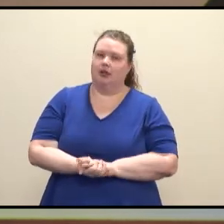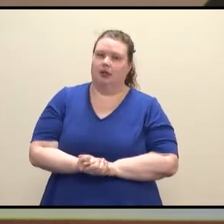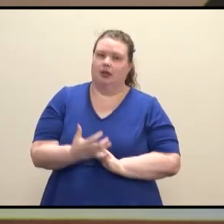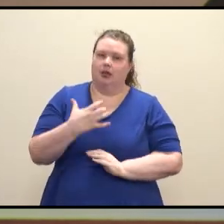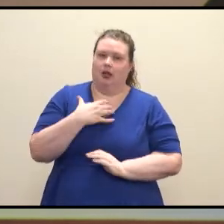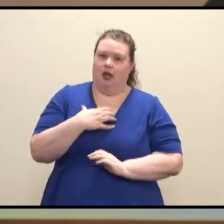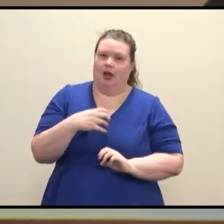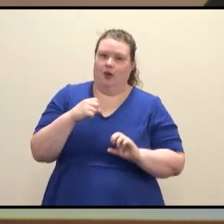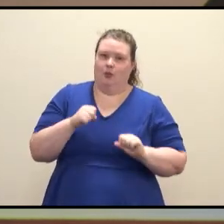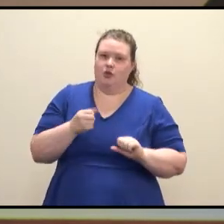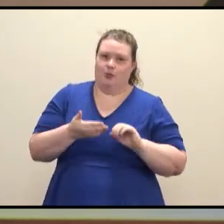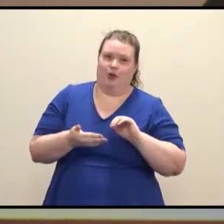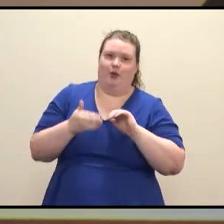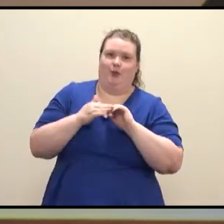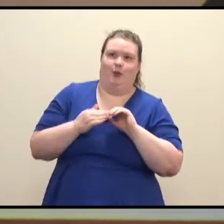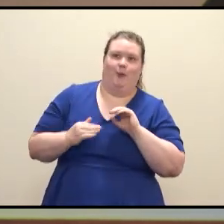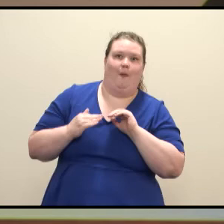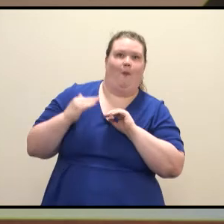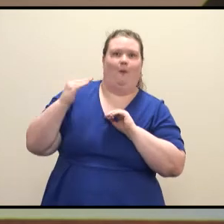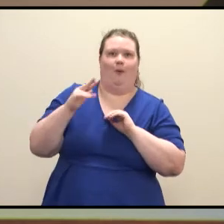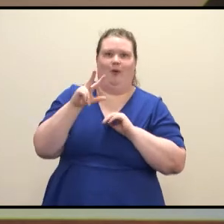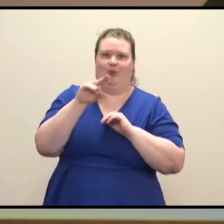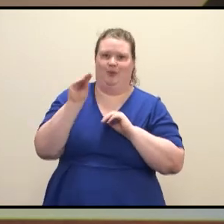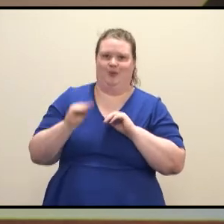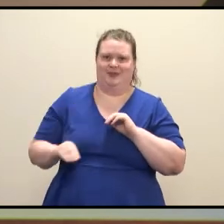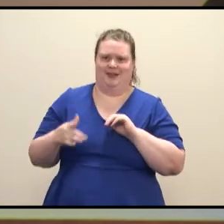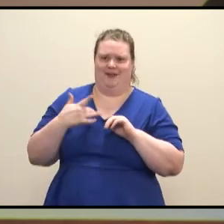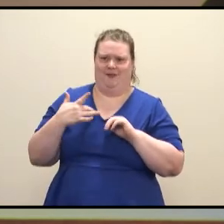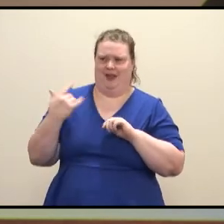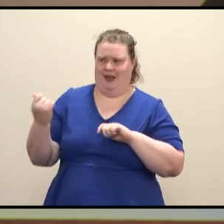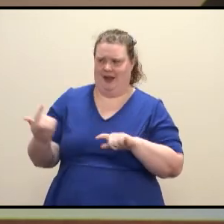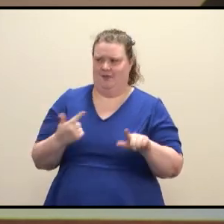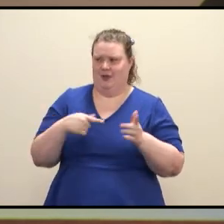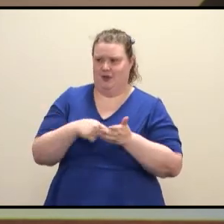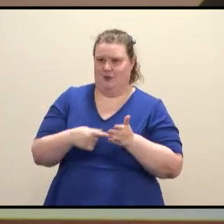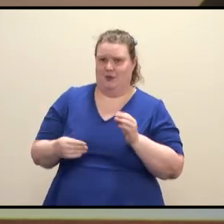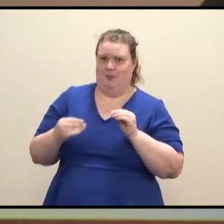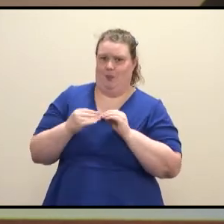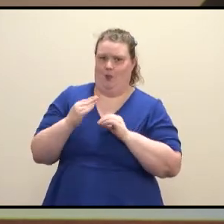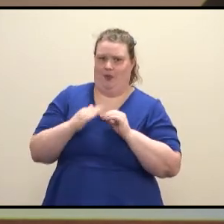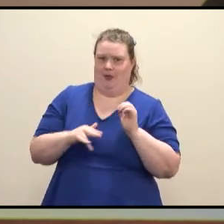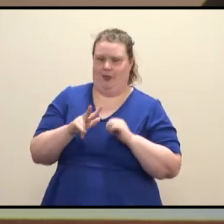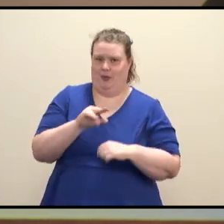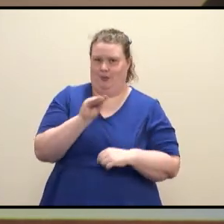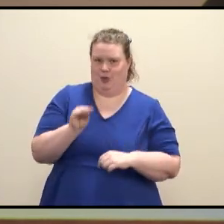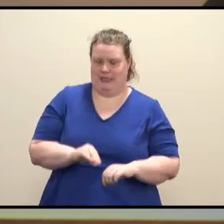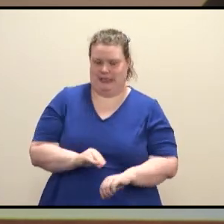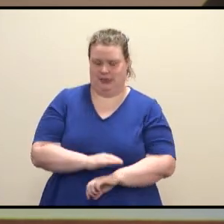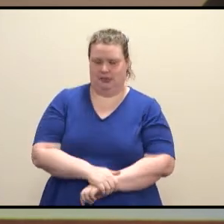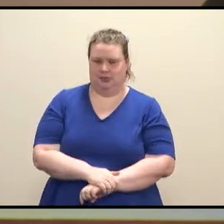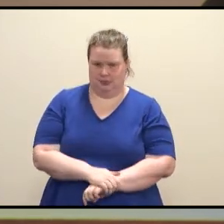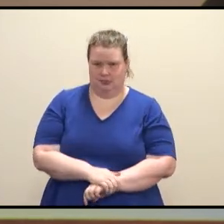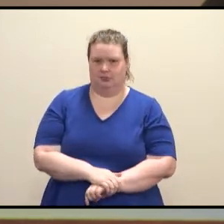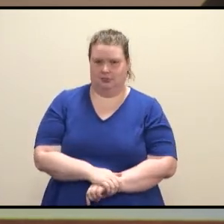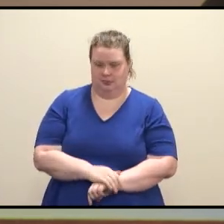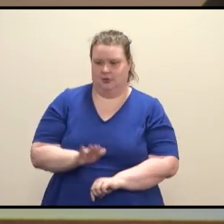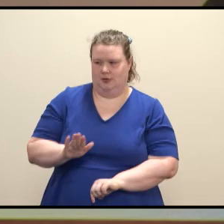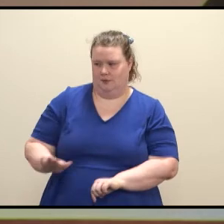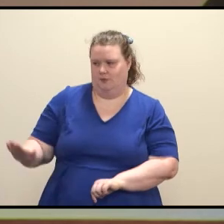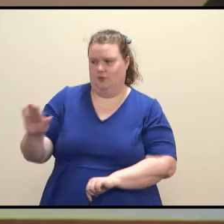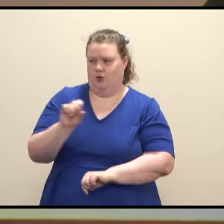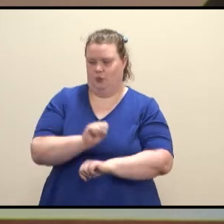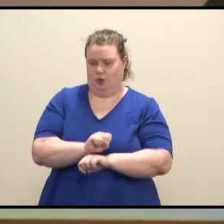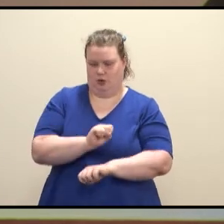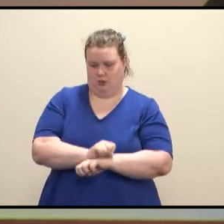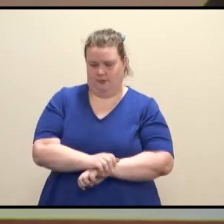wish we could do more than 3%. I feel like everyone deserves more than a 3% raise, and for the work that you guys have been